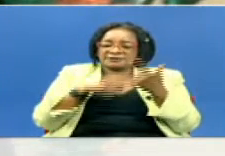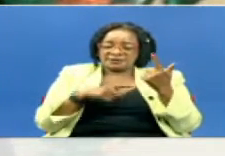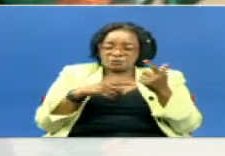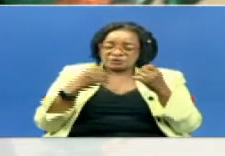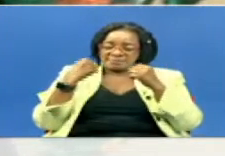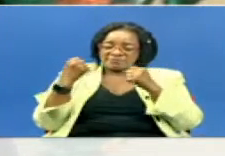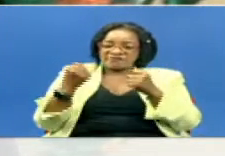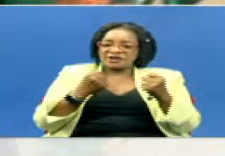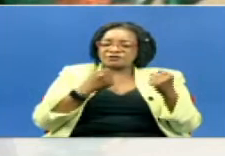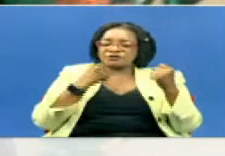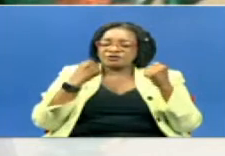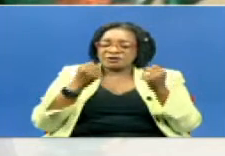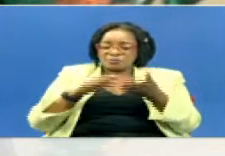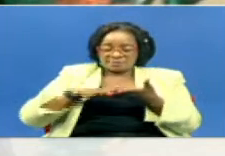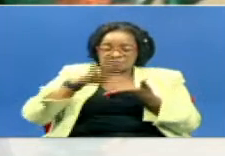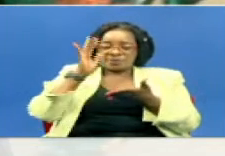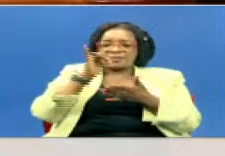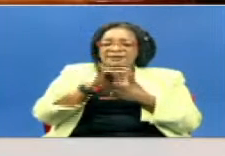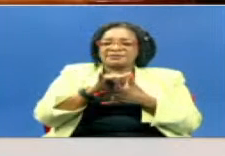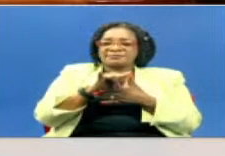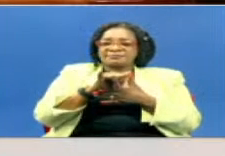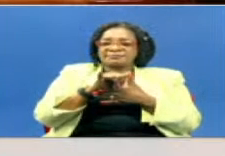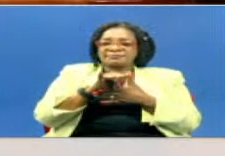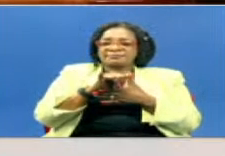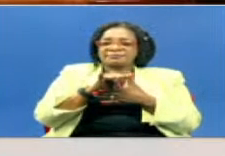It'll be more than that.